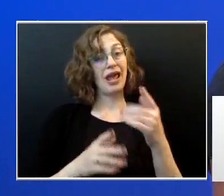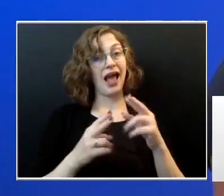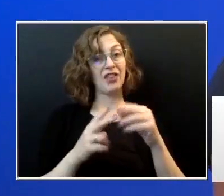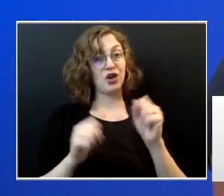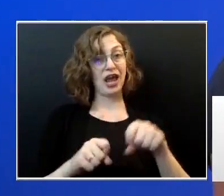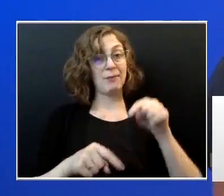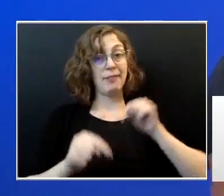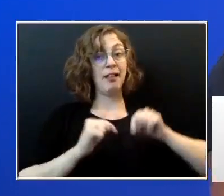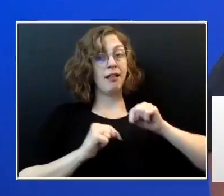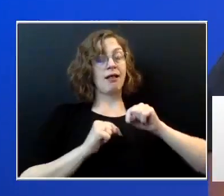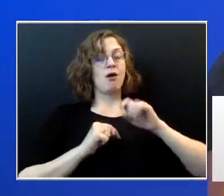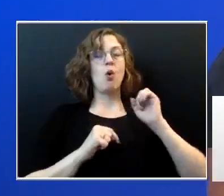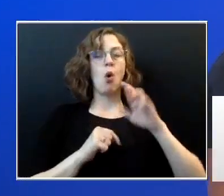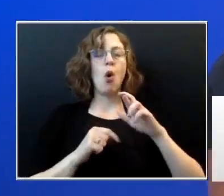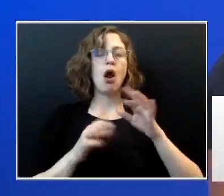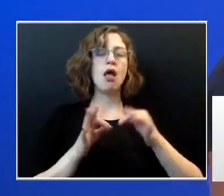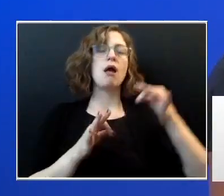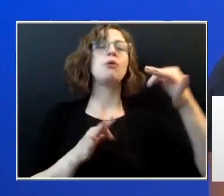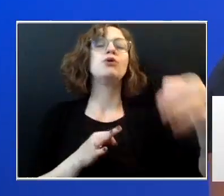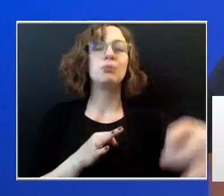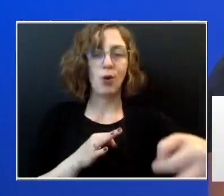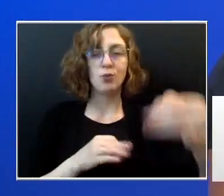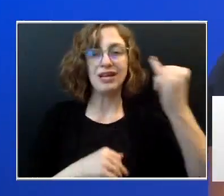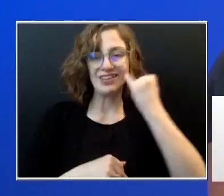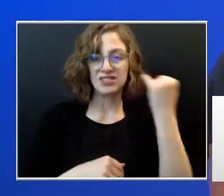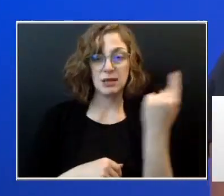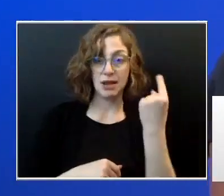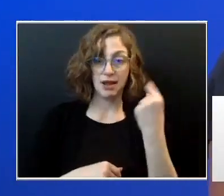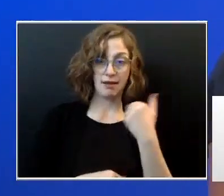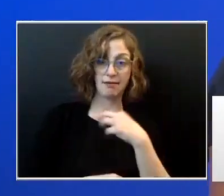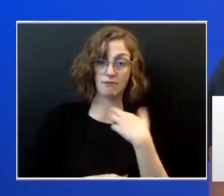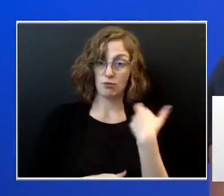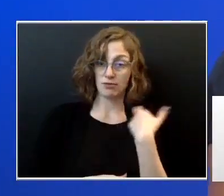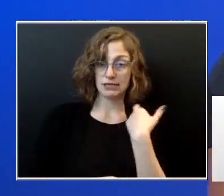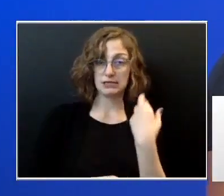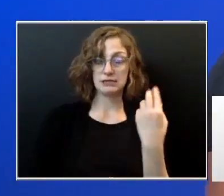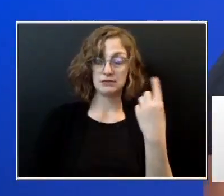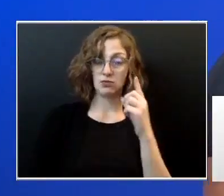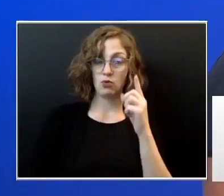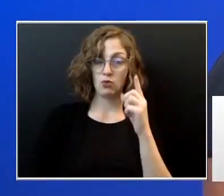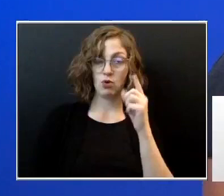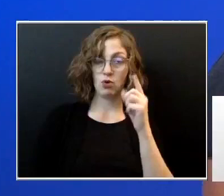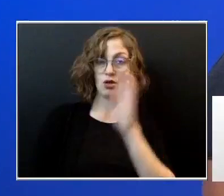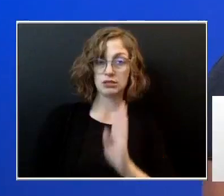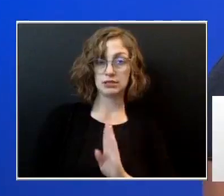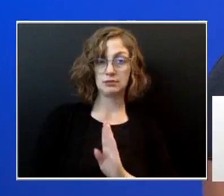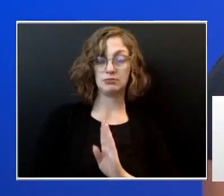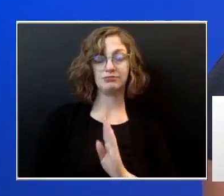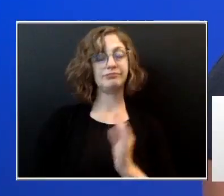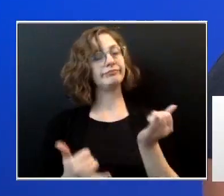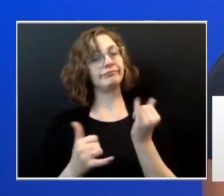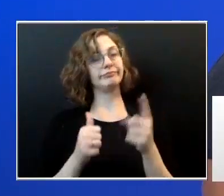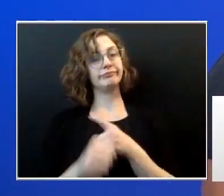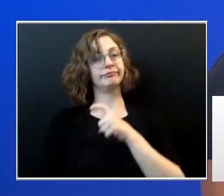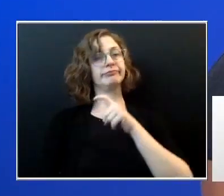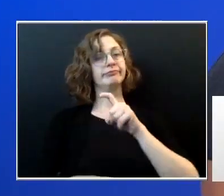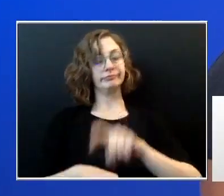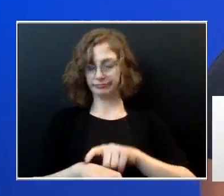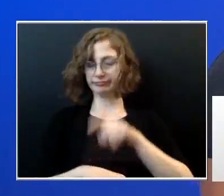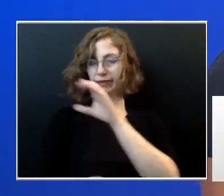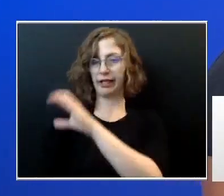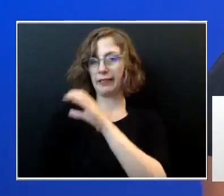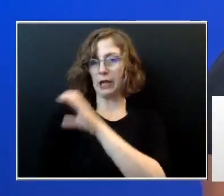for Alzheimer's disease. And so really, this is the very first time that anyone is doing a clinical trial looking at heat therapy for Alzheimer's